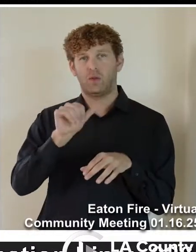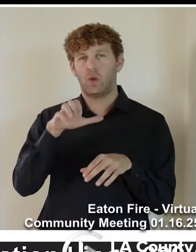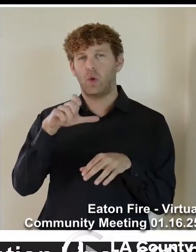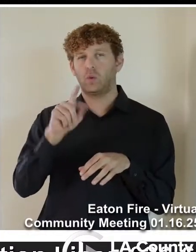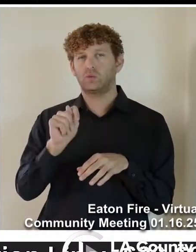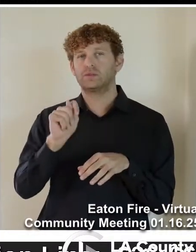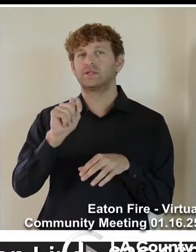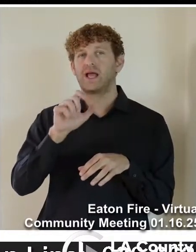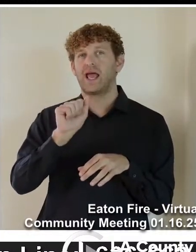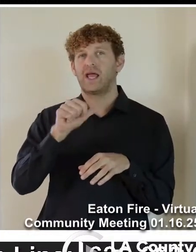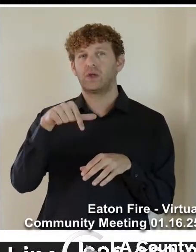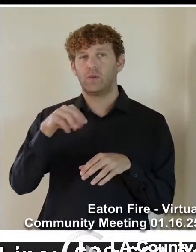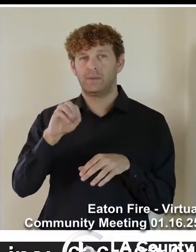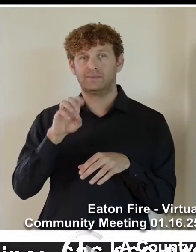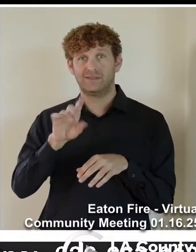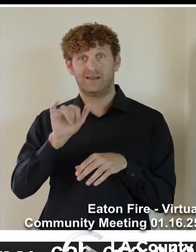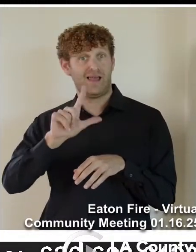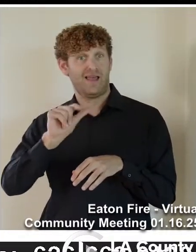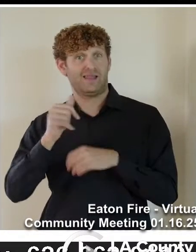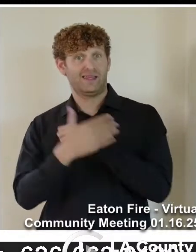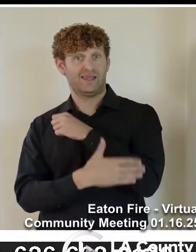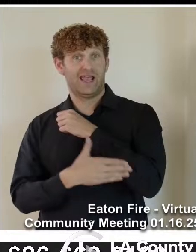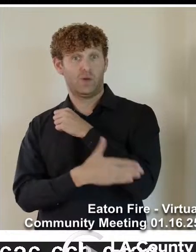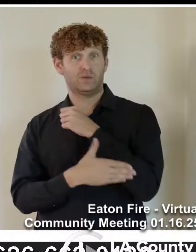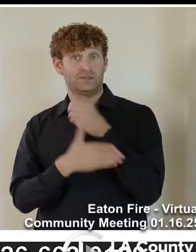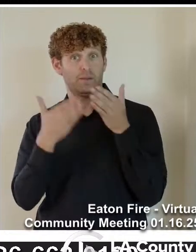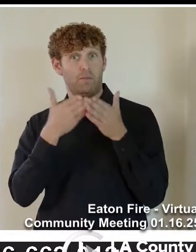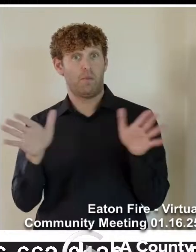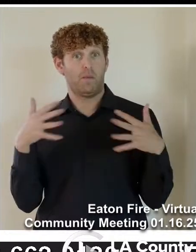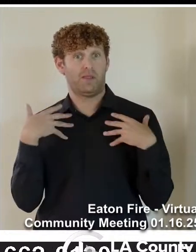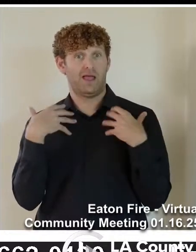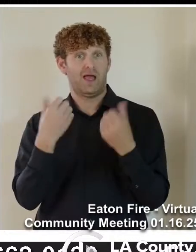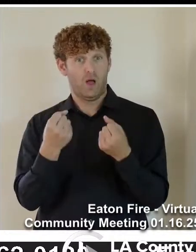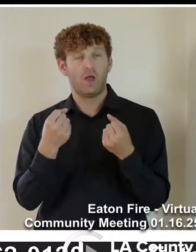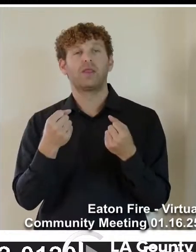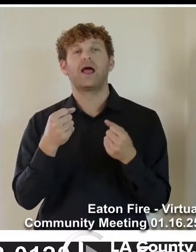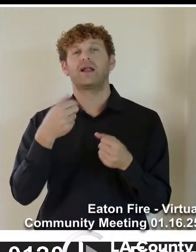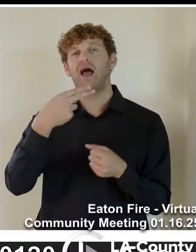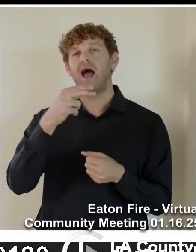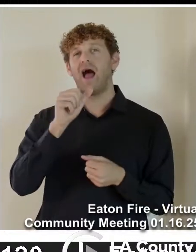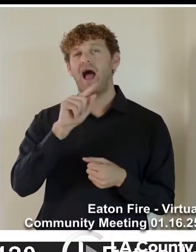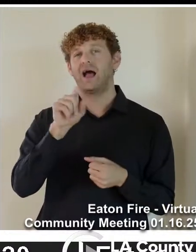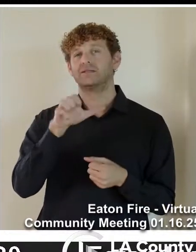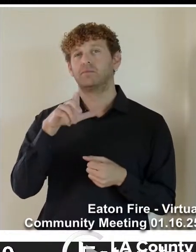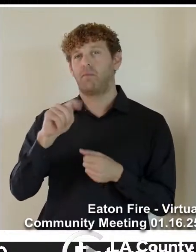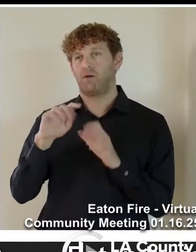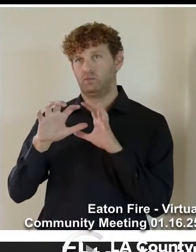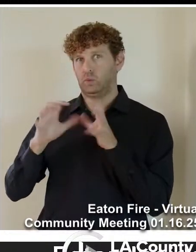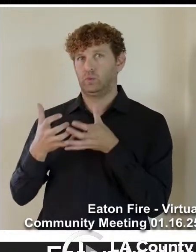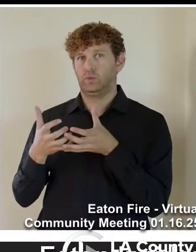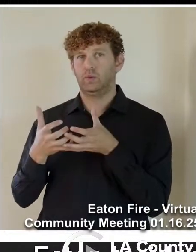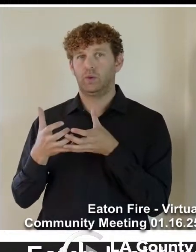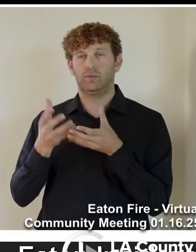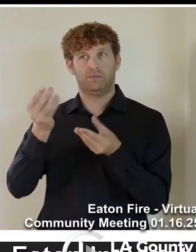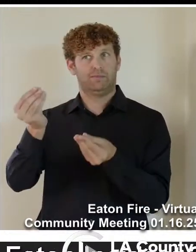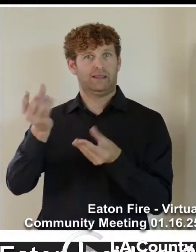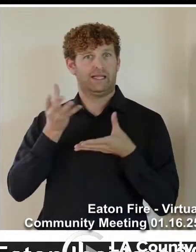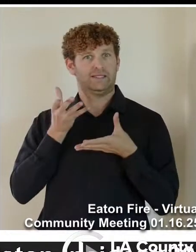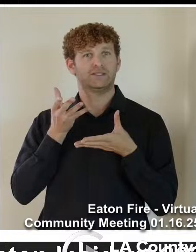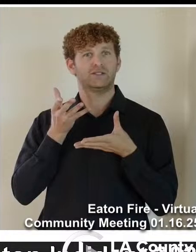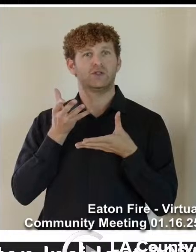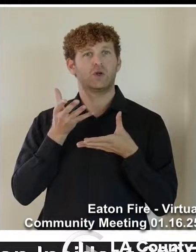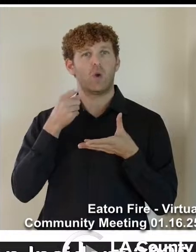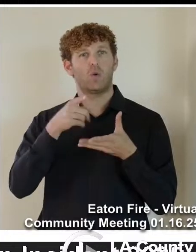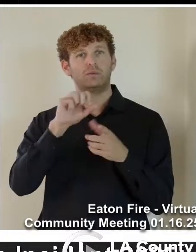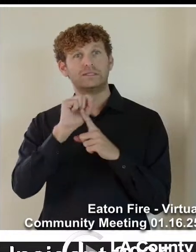Public Health, and the LA County Hazmat Group in terms of determinations for when the conditions are safe, which is part of the process we're navigating